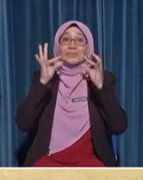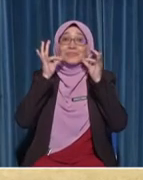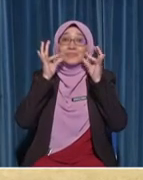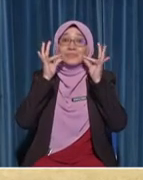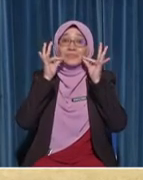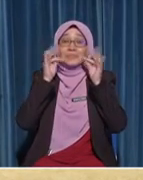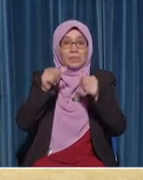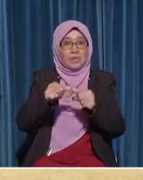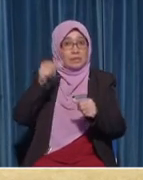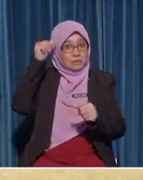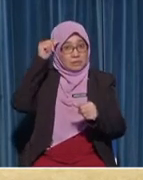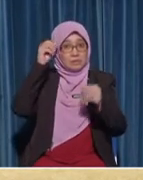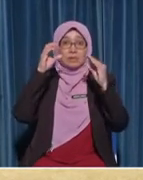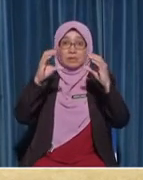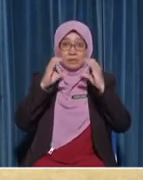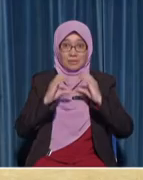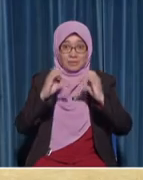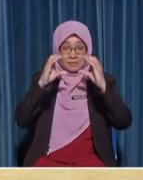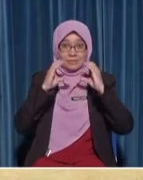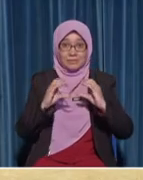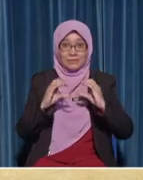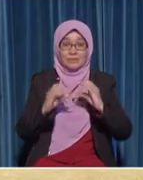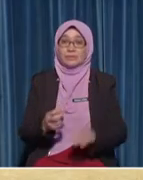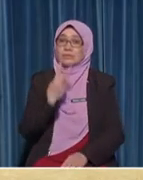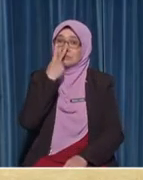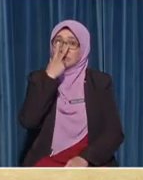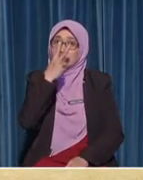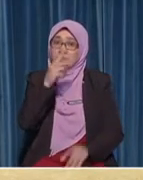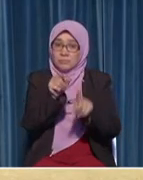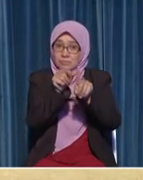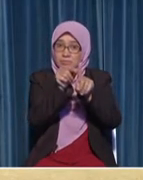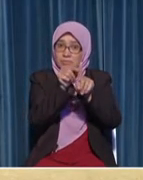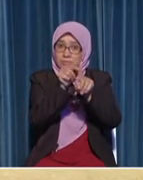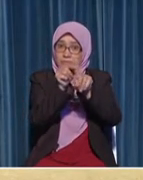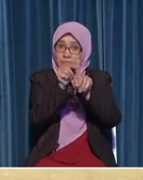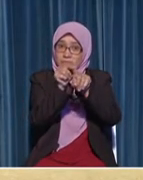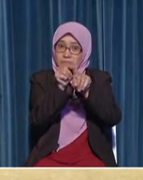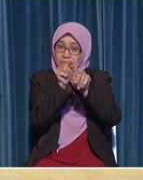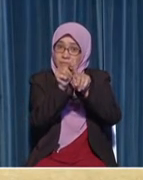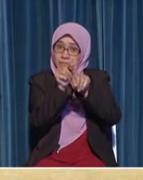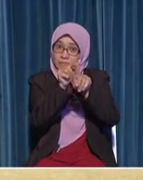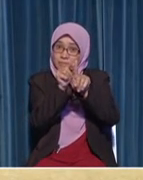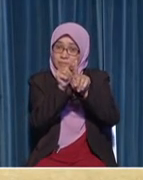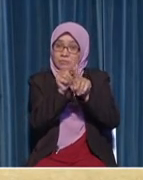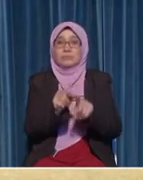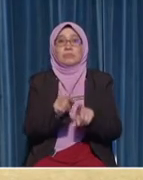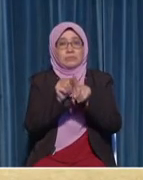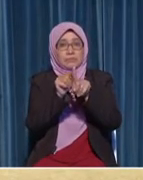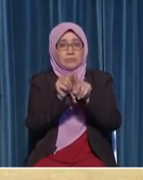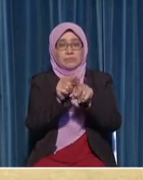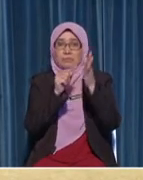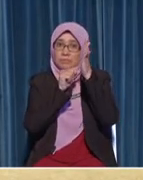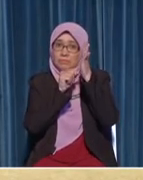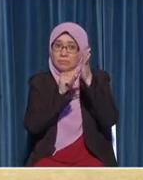Remember the step. Look at the needle. The needle is